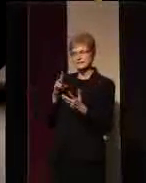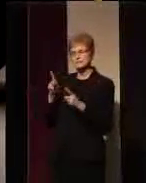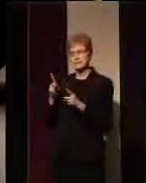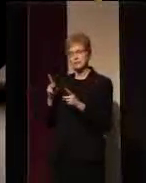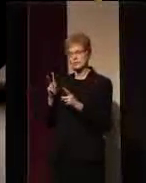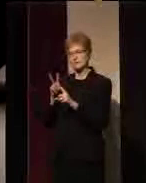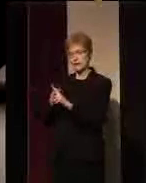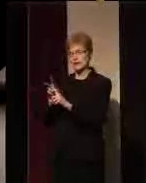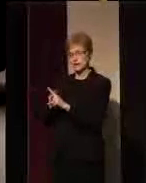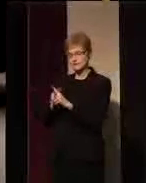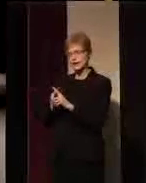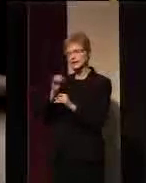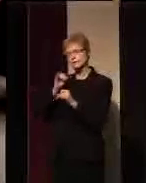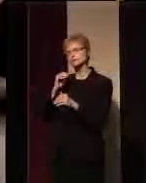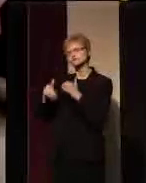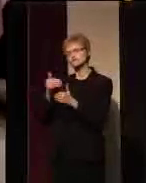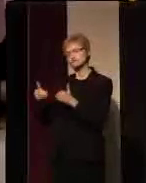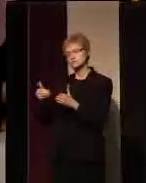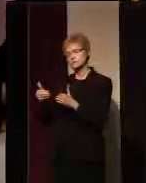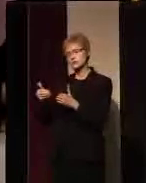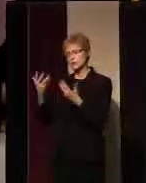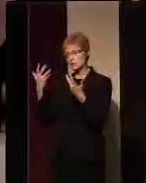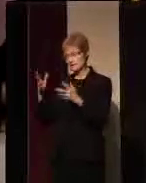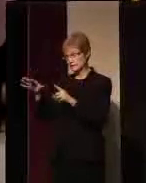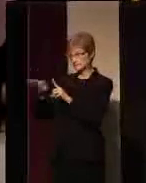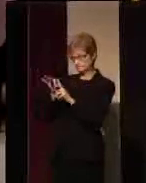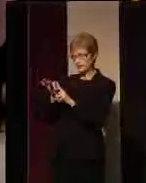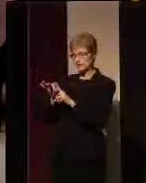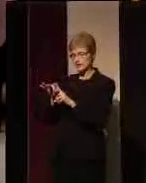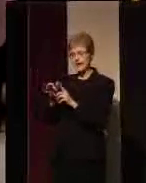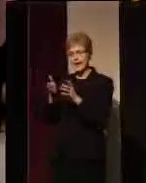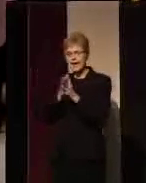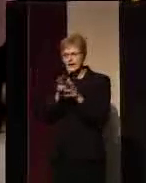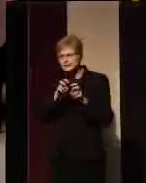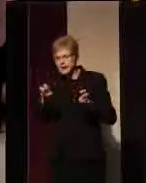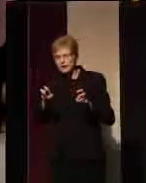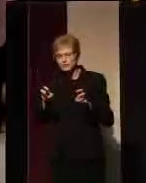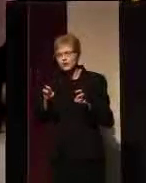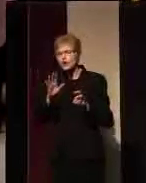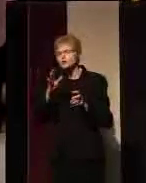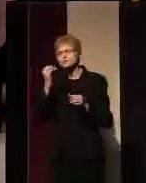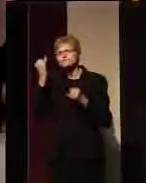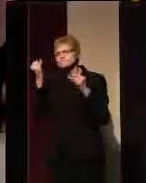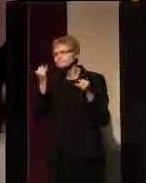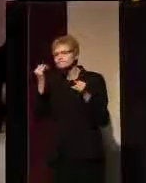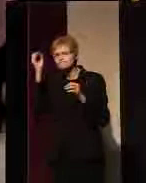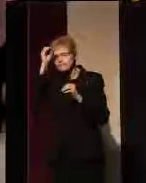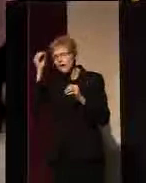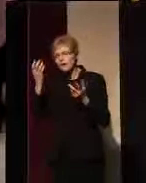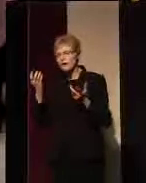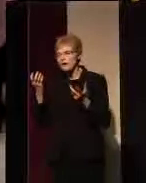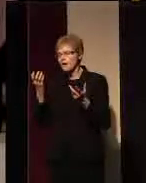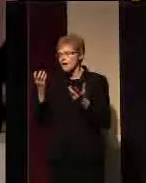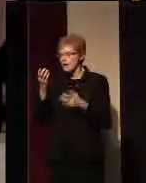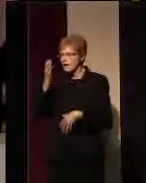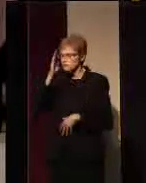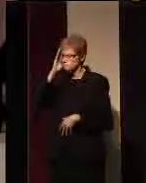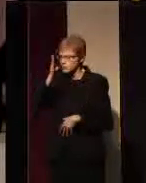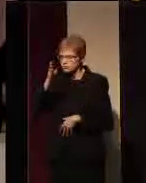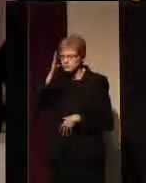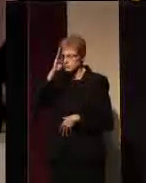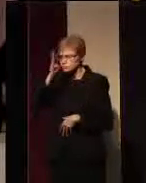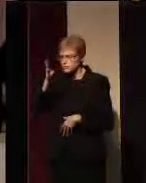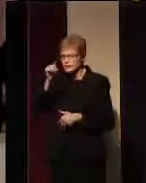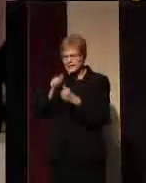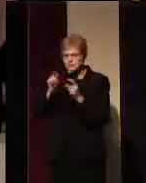through that process. And I said, what are your thoughts? And they gave such a candid response for each of the applicants